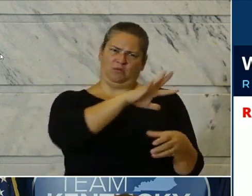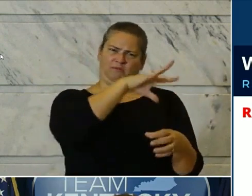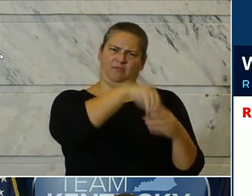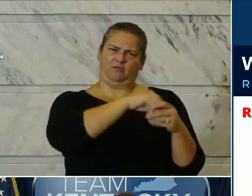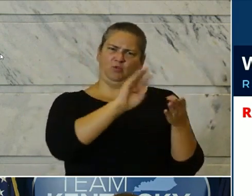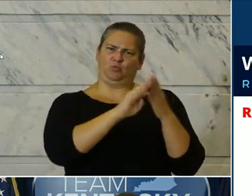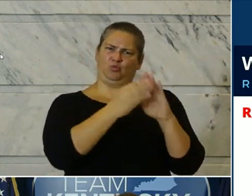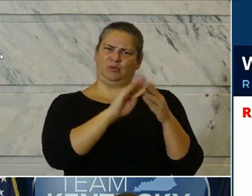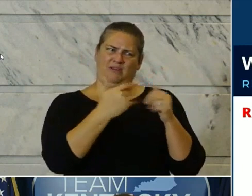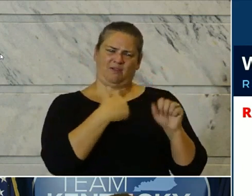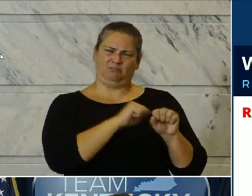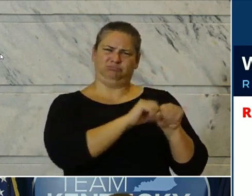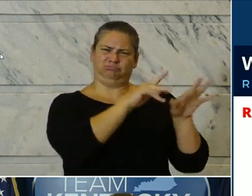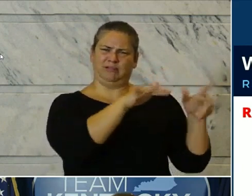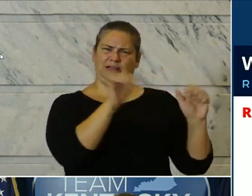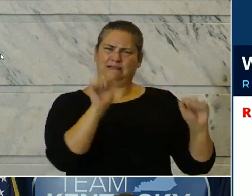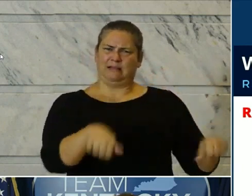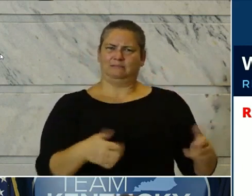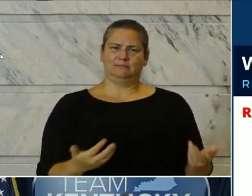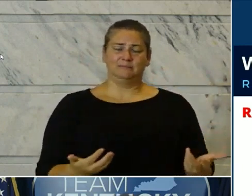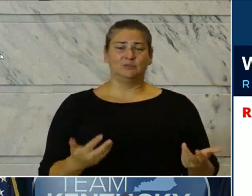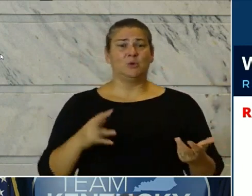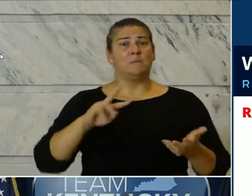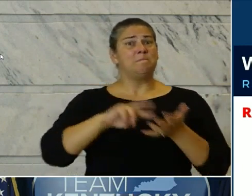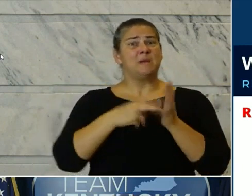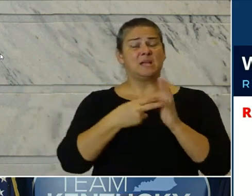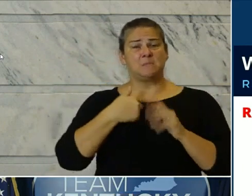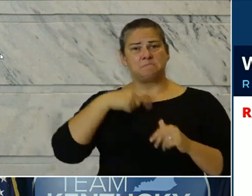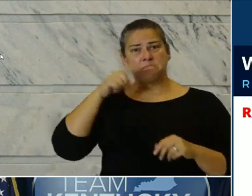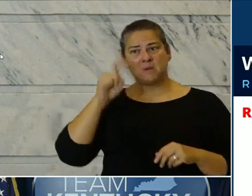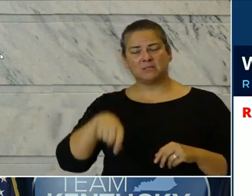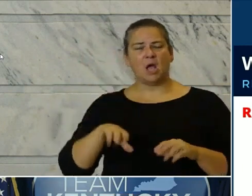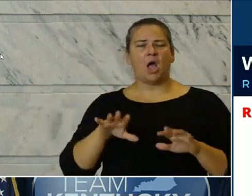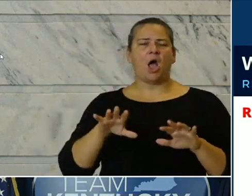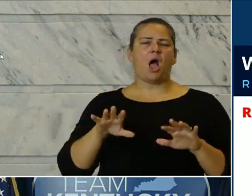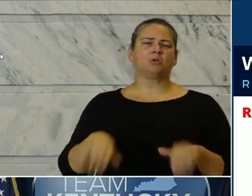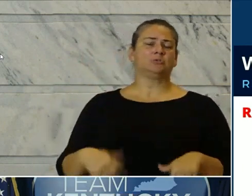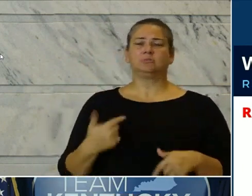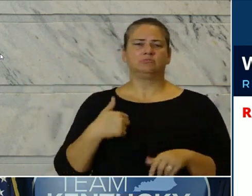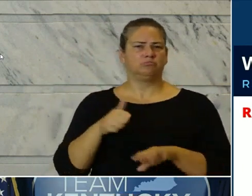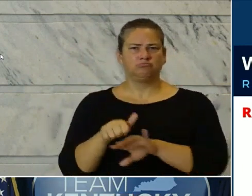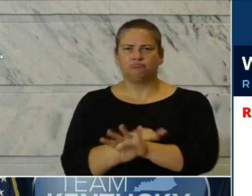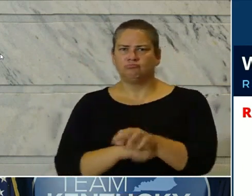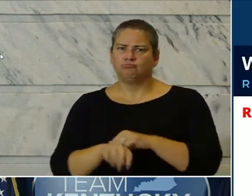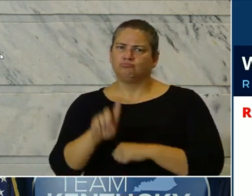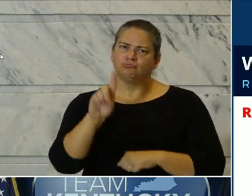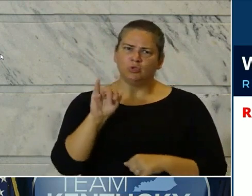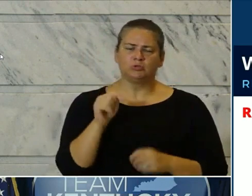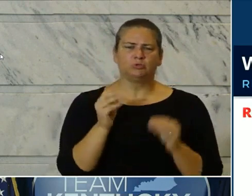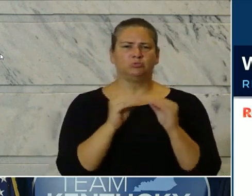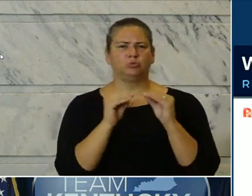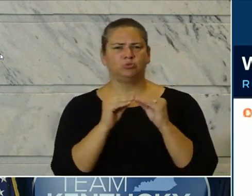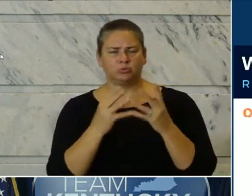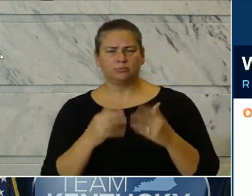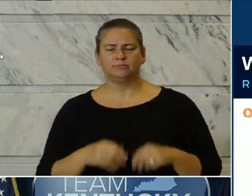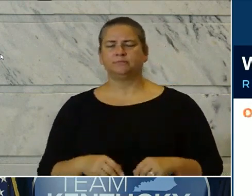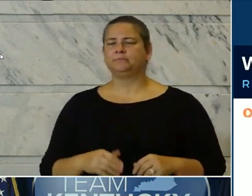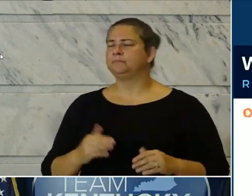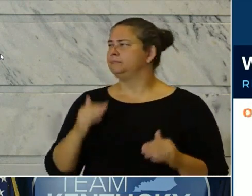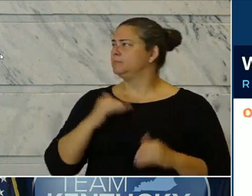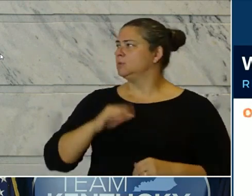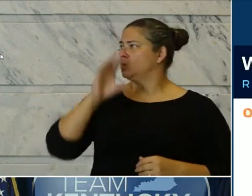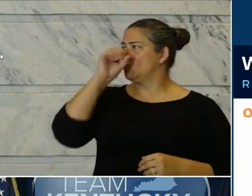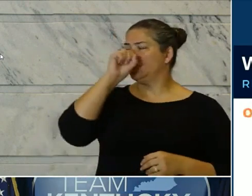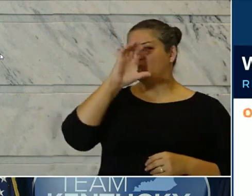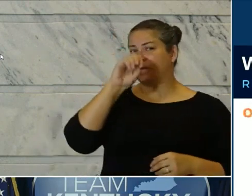it's time to do more, not to do less. The orange counties, a number of other ones, of course,